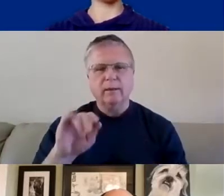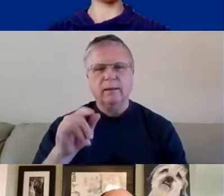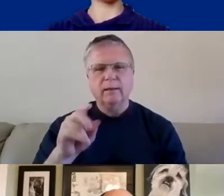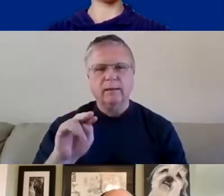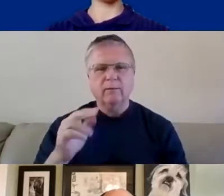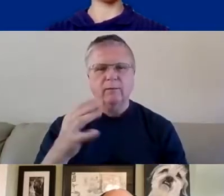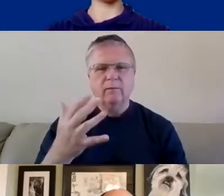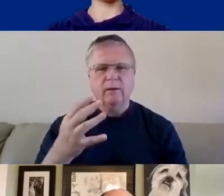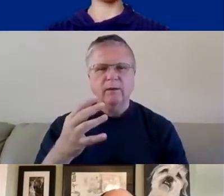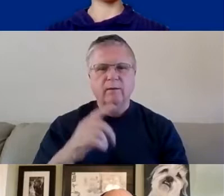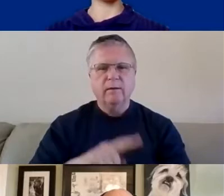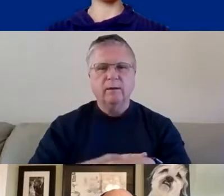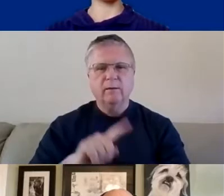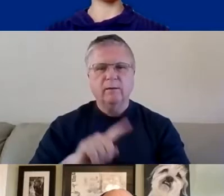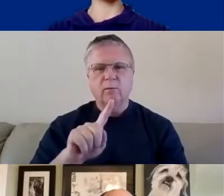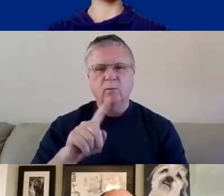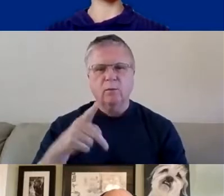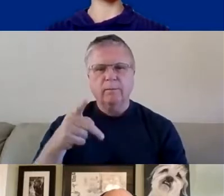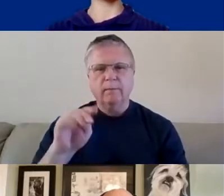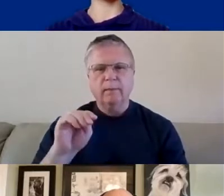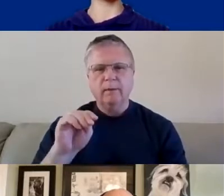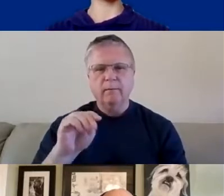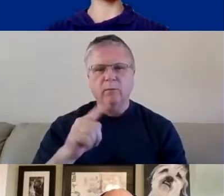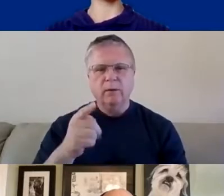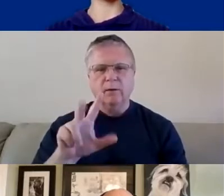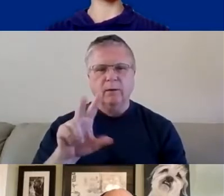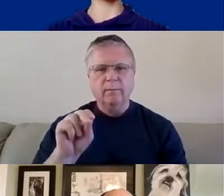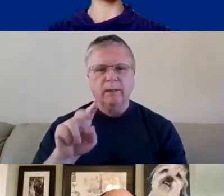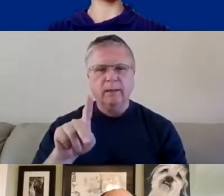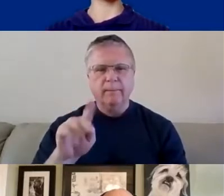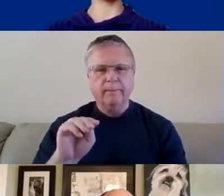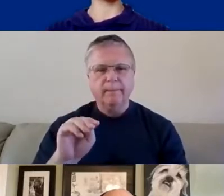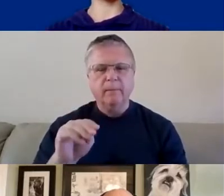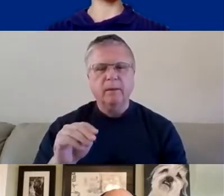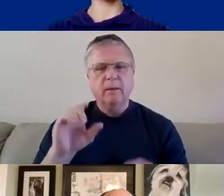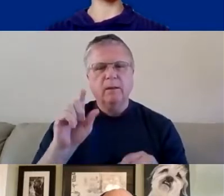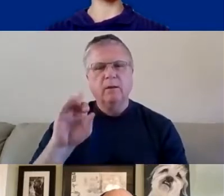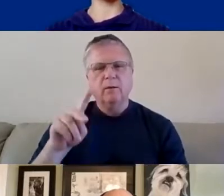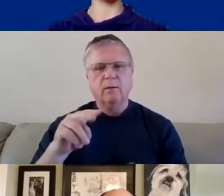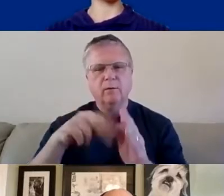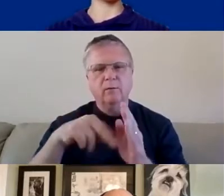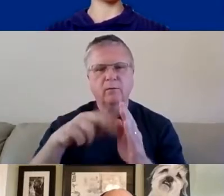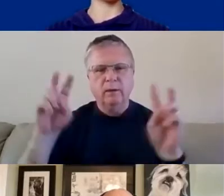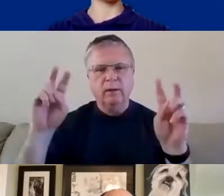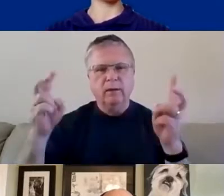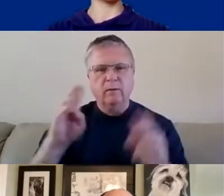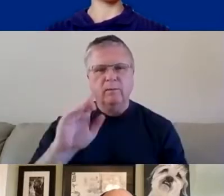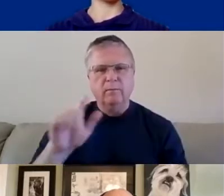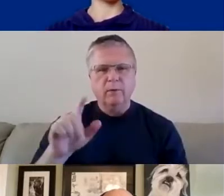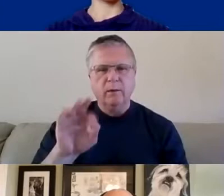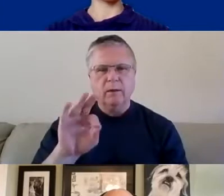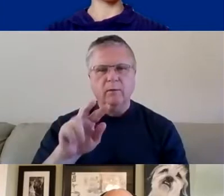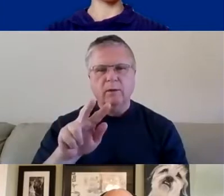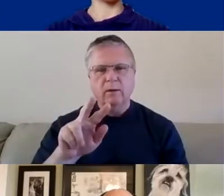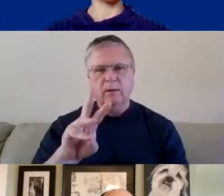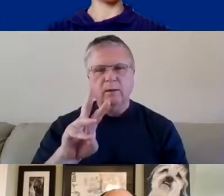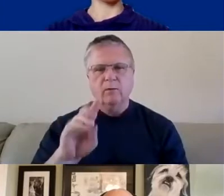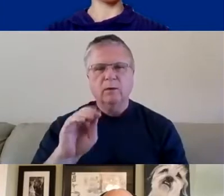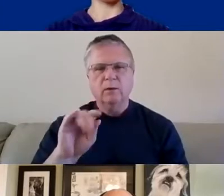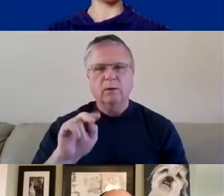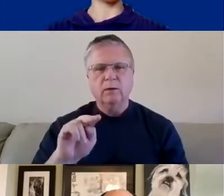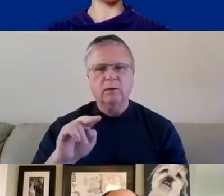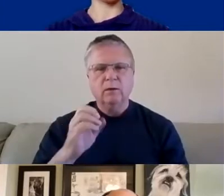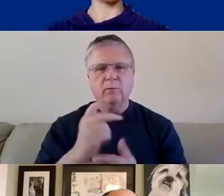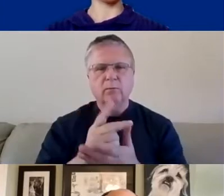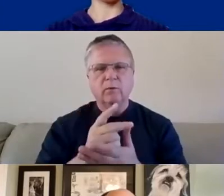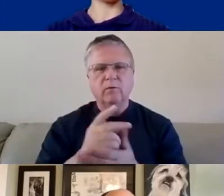p.m. Would the clerk please read the title of the bill? Bill 926, resolution approving a